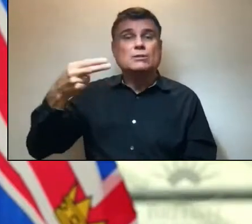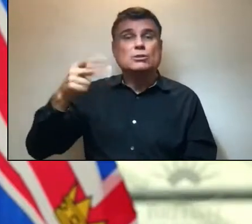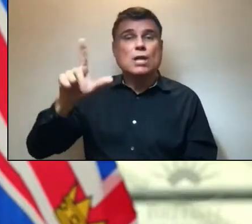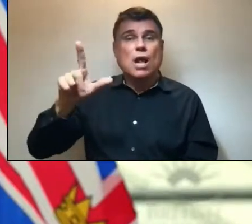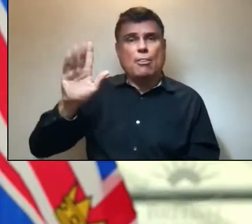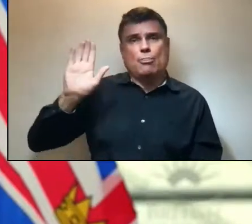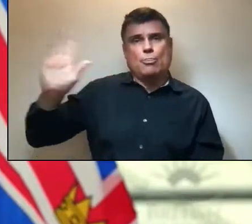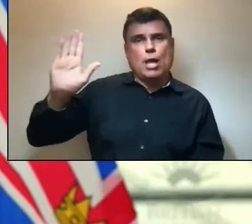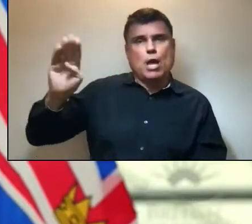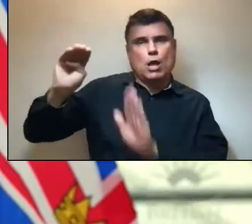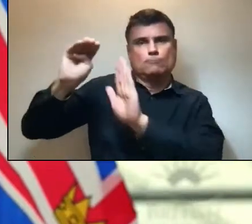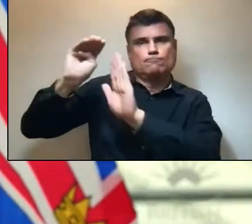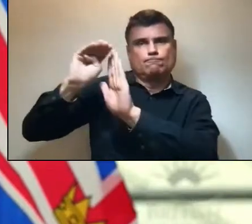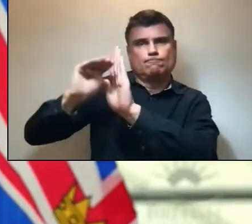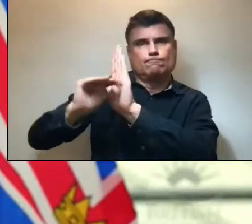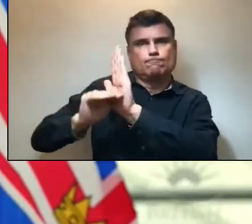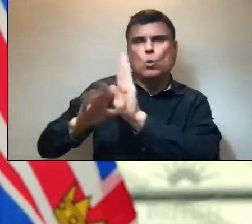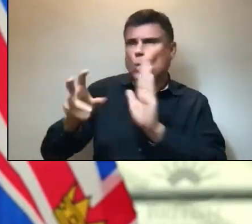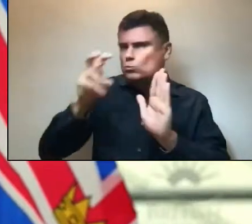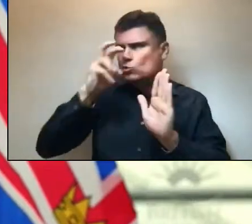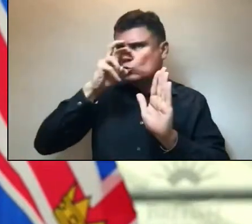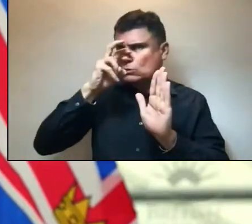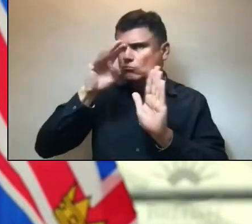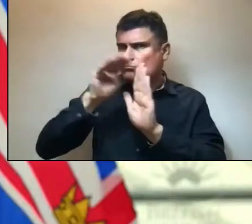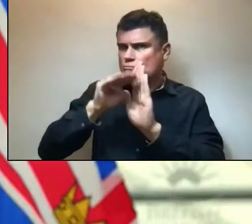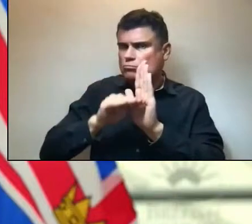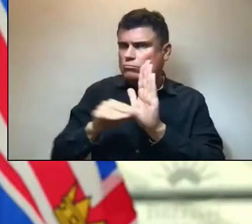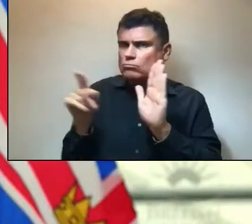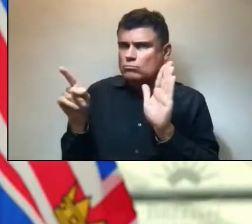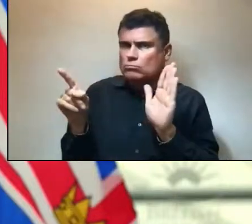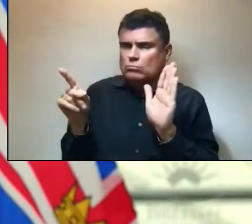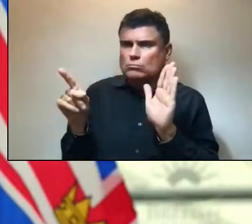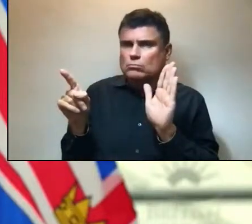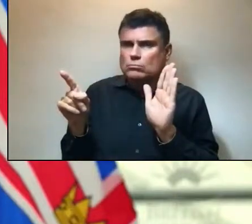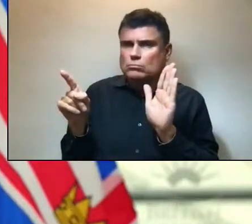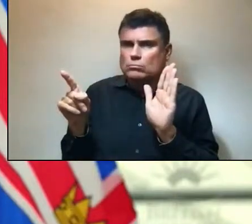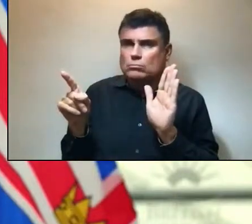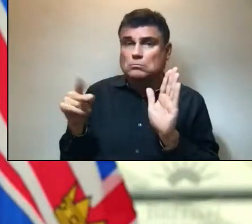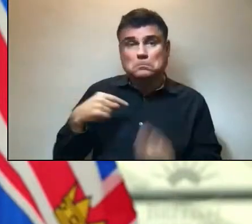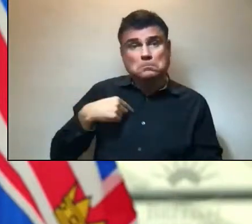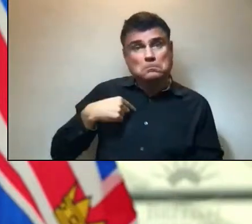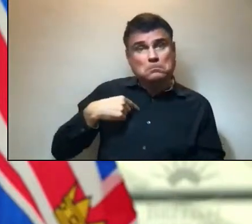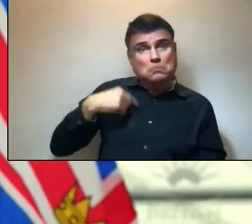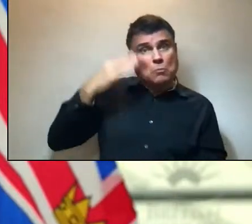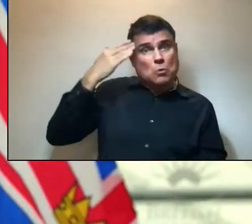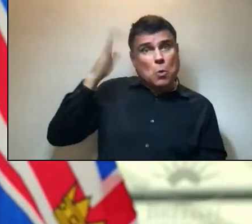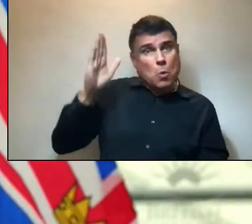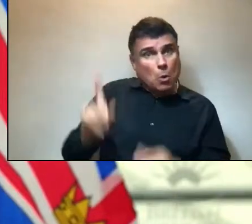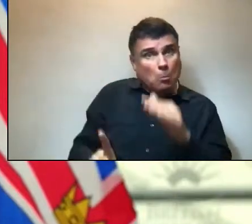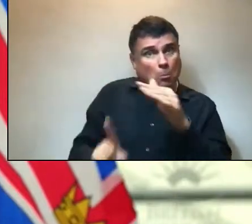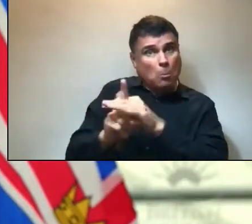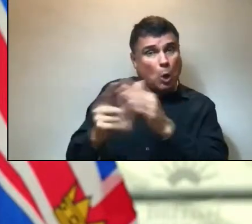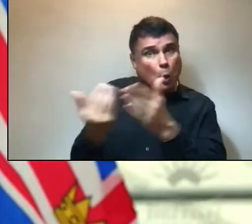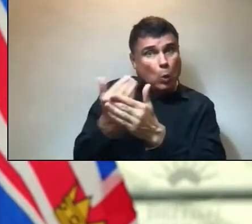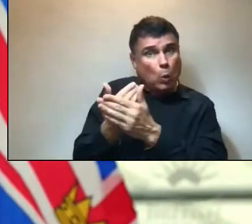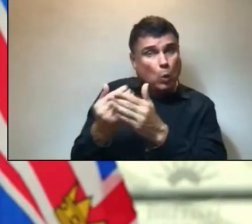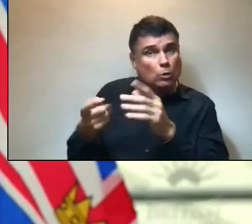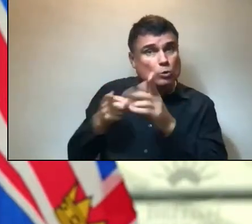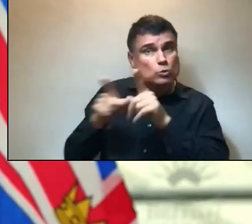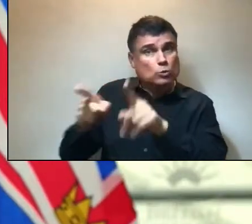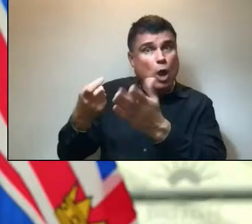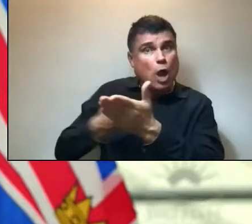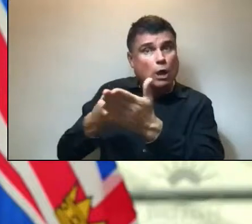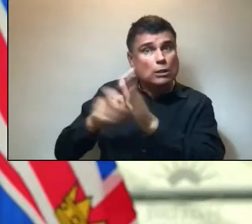games and about how they manage those. I wasn't aware of the cases in the Canucks recently, but